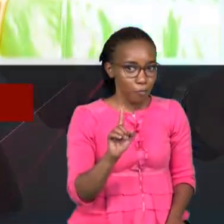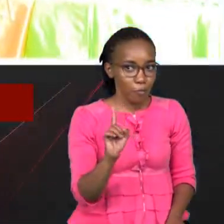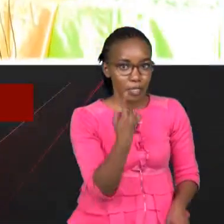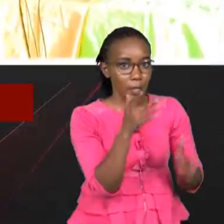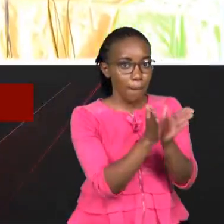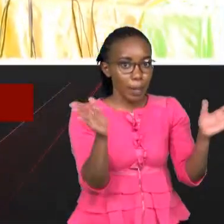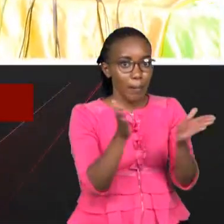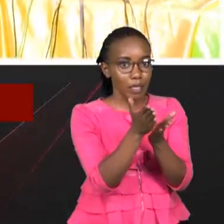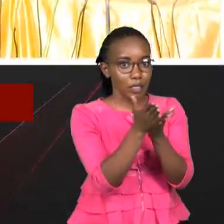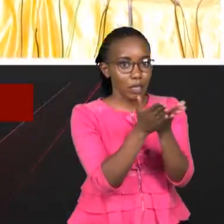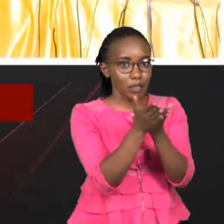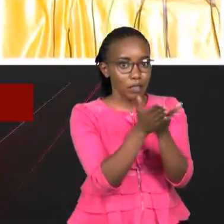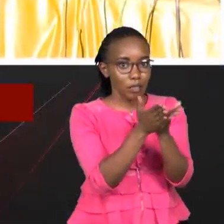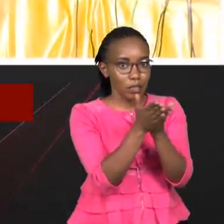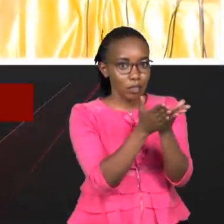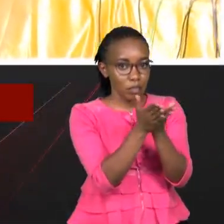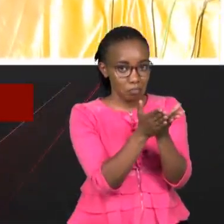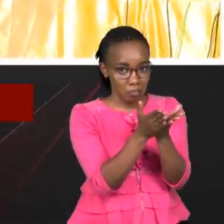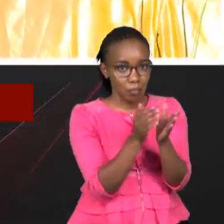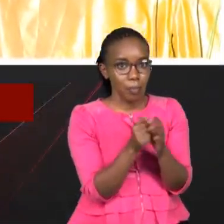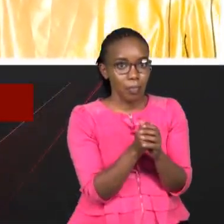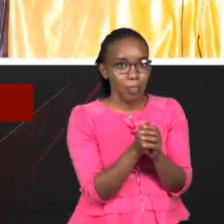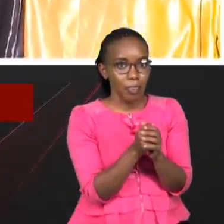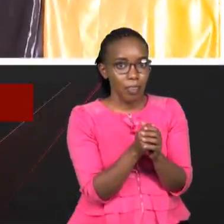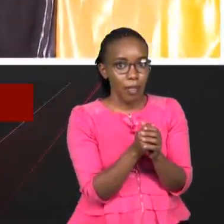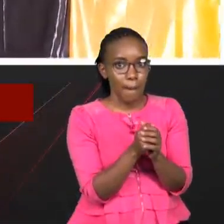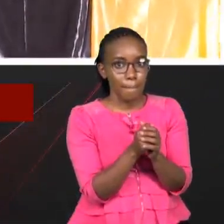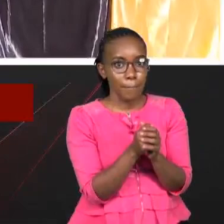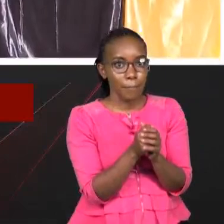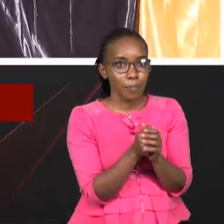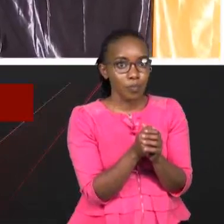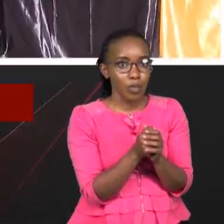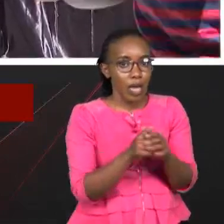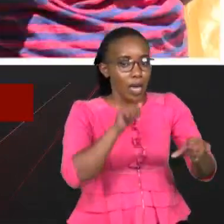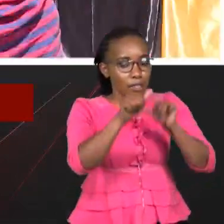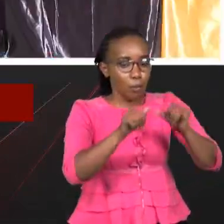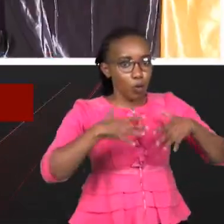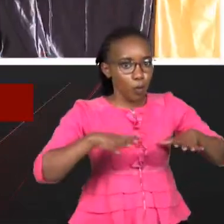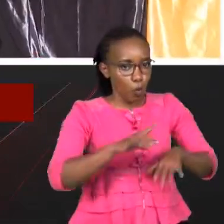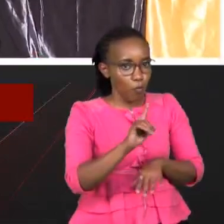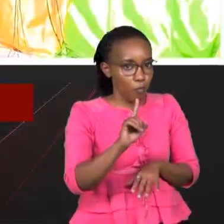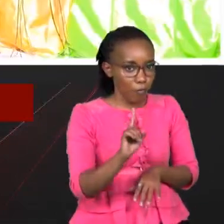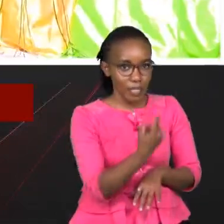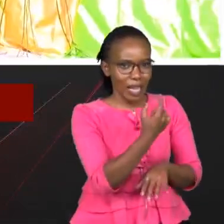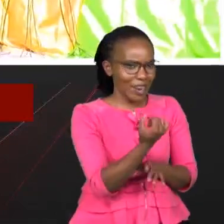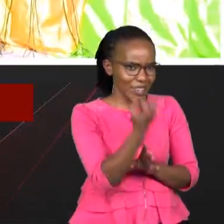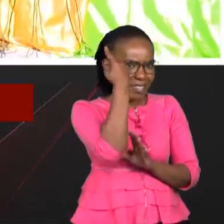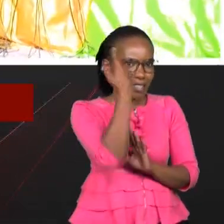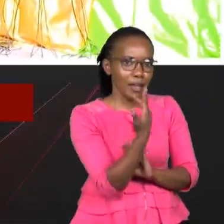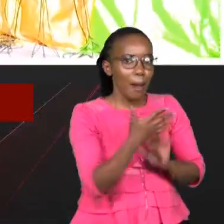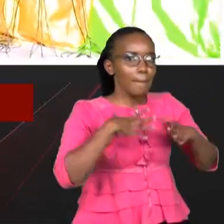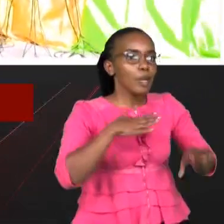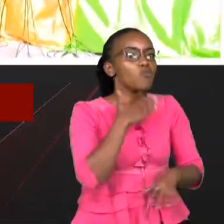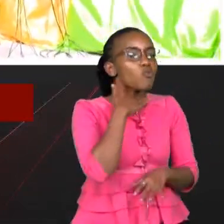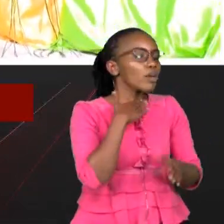public service, as Alai has just mentioned, has to do with the people. So first, we also have to understand what do the